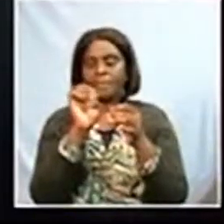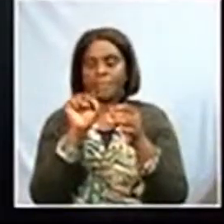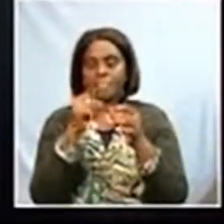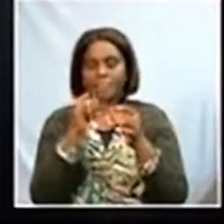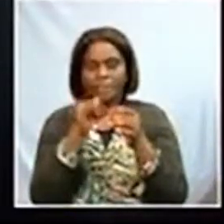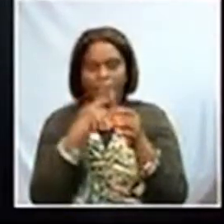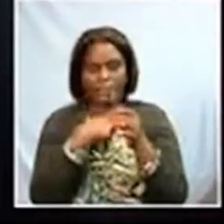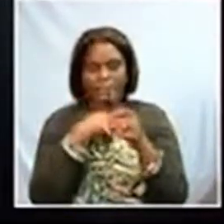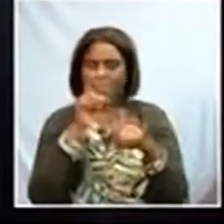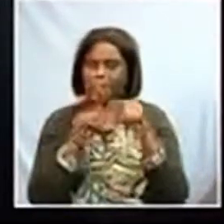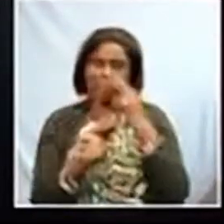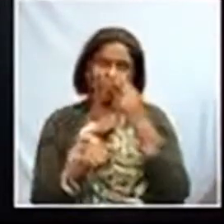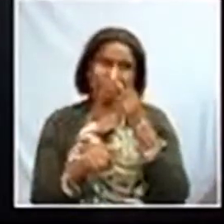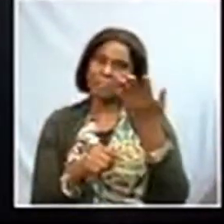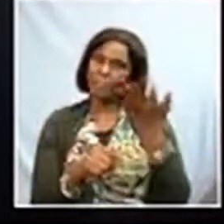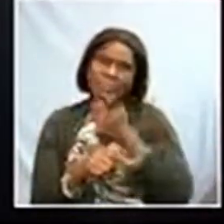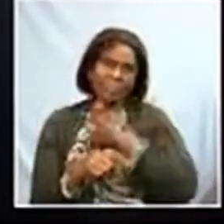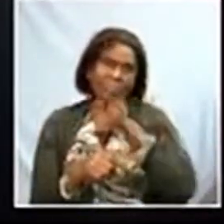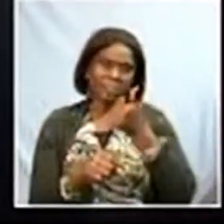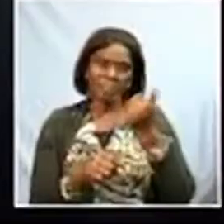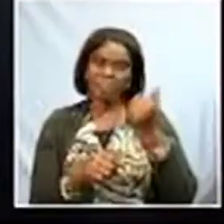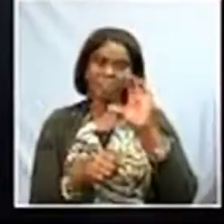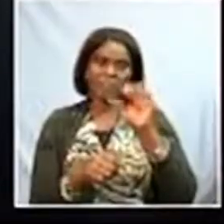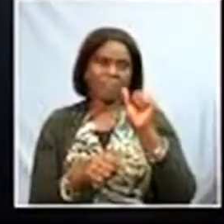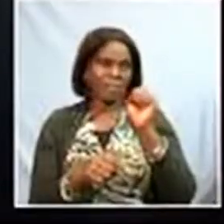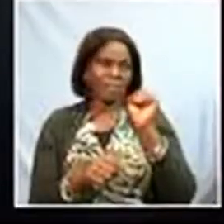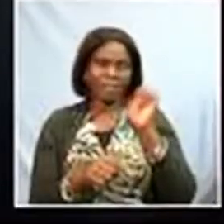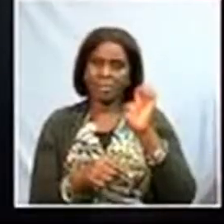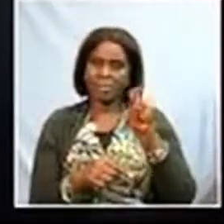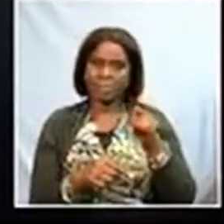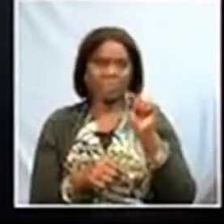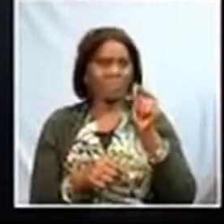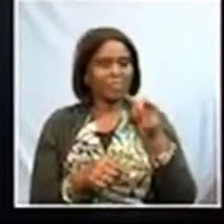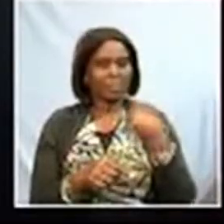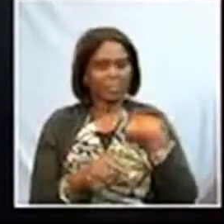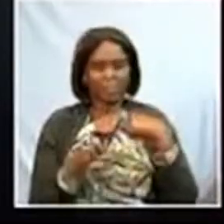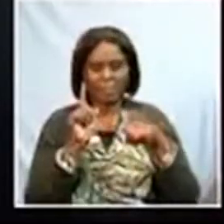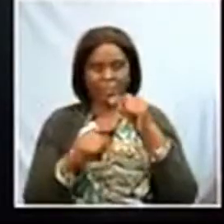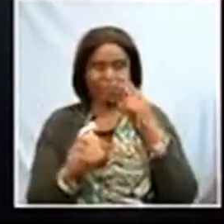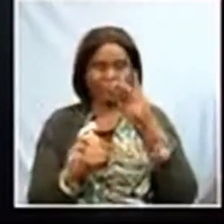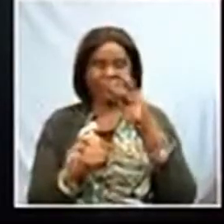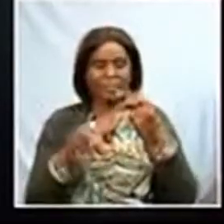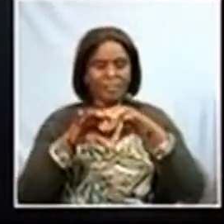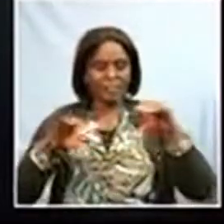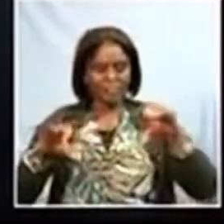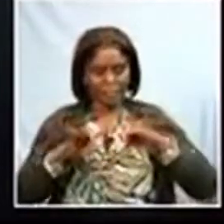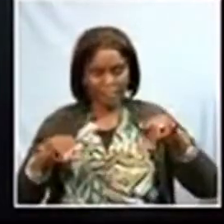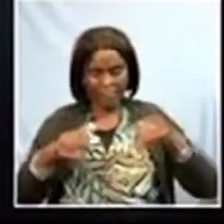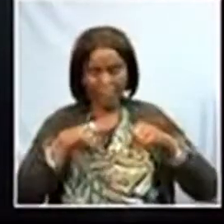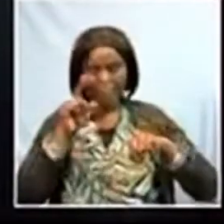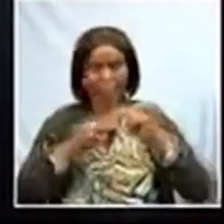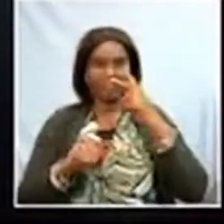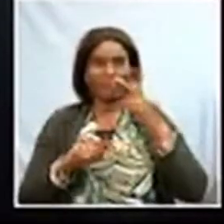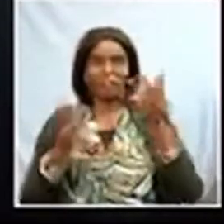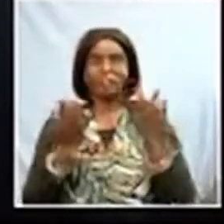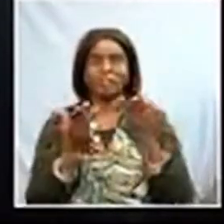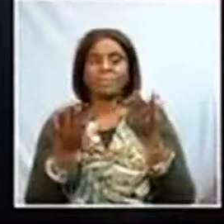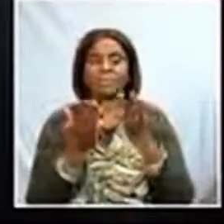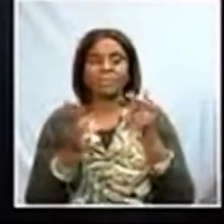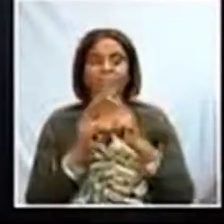I cannot see any screen casings here, the perforated pipes.